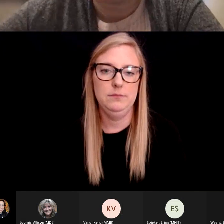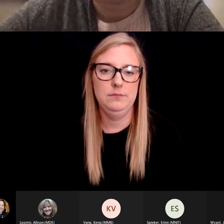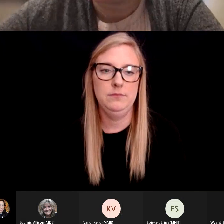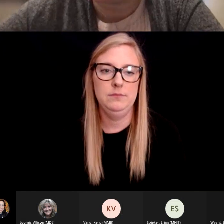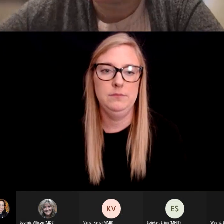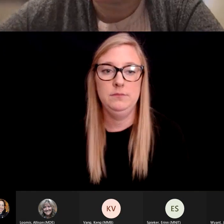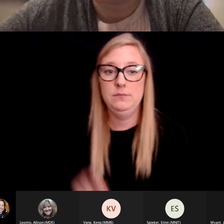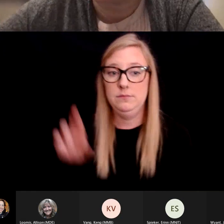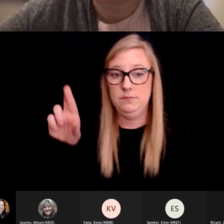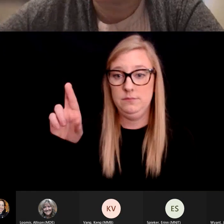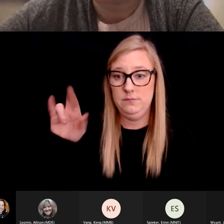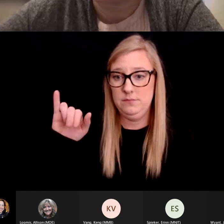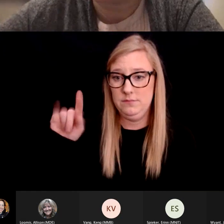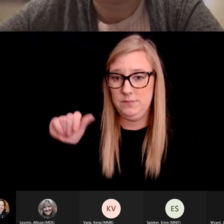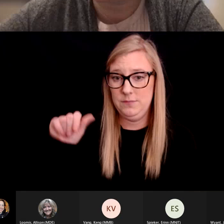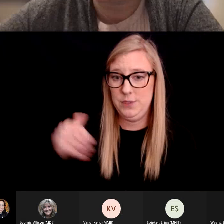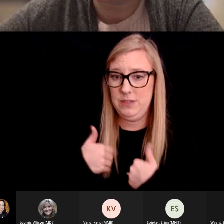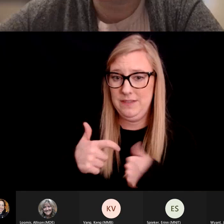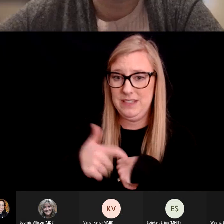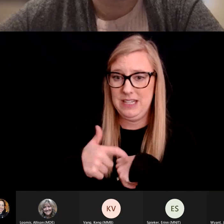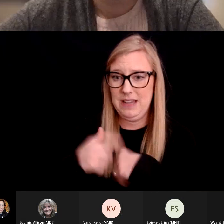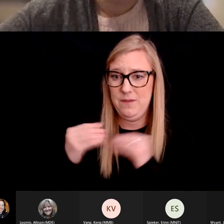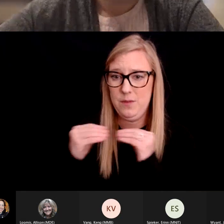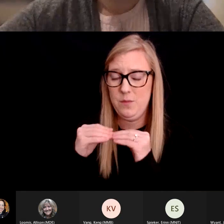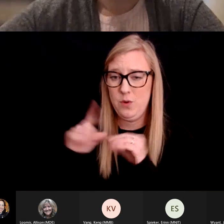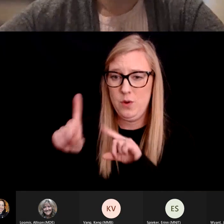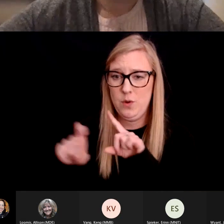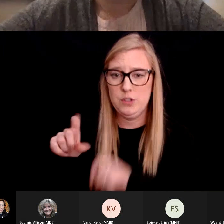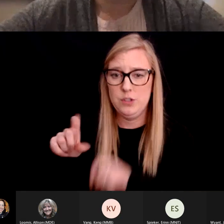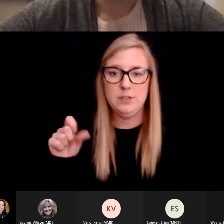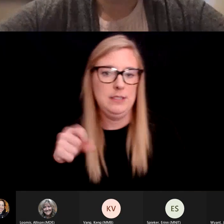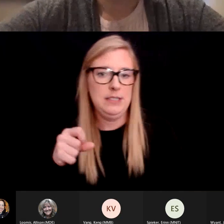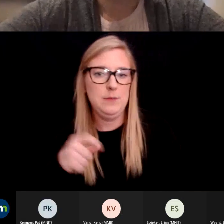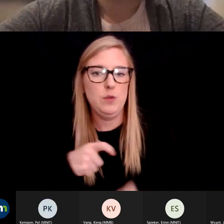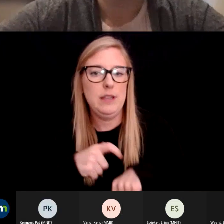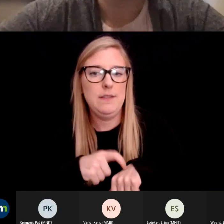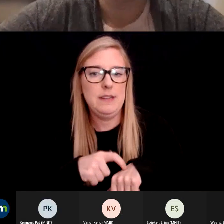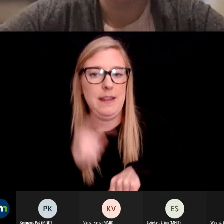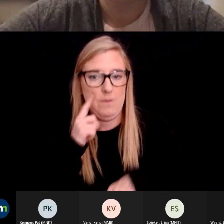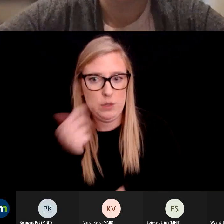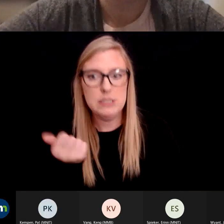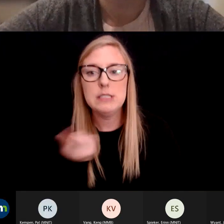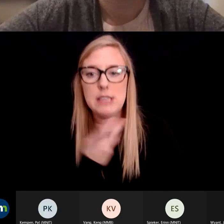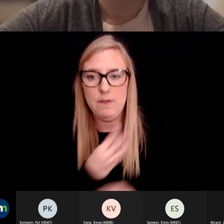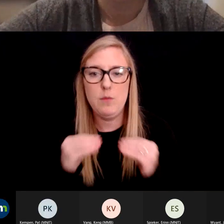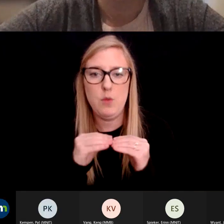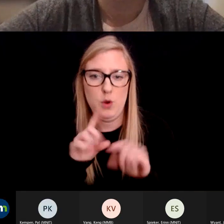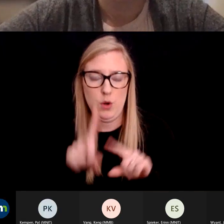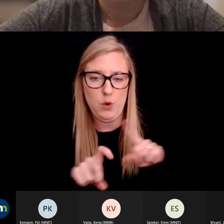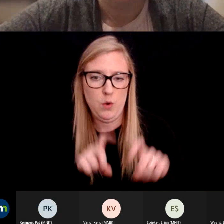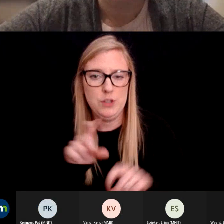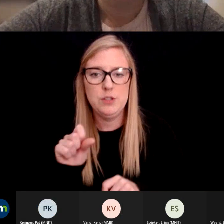Rita, do we have time for more questions? Yes, we have time for several more questions. It's okay.